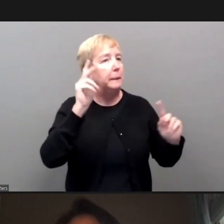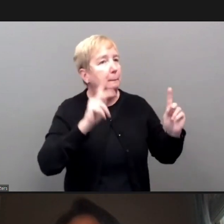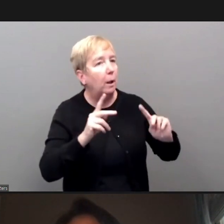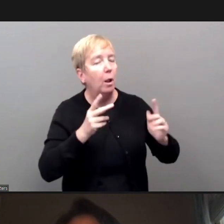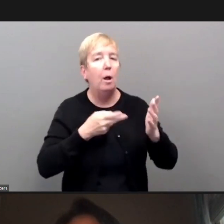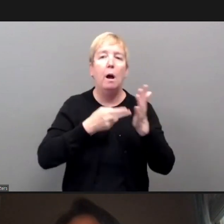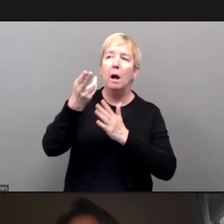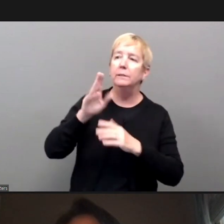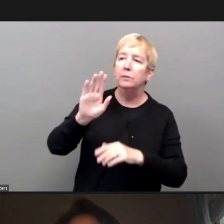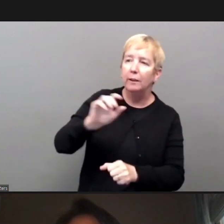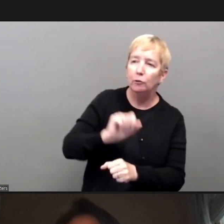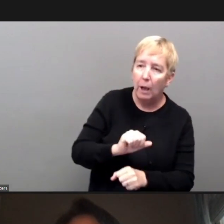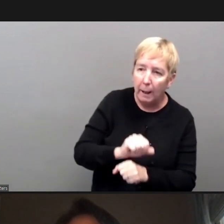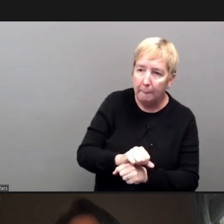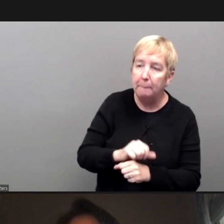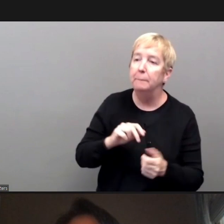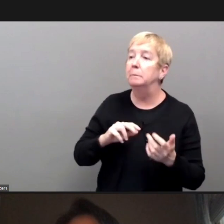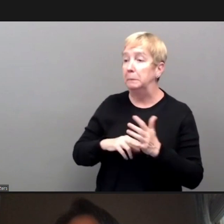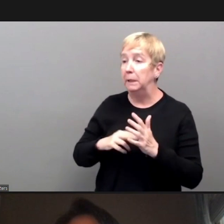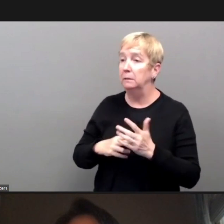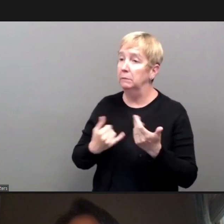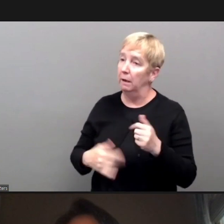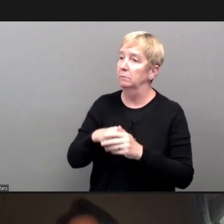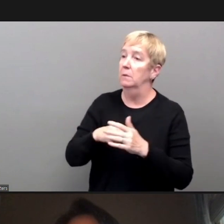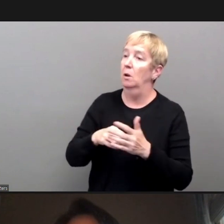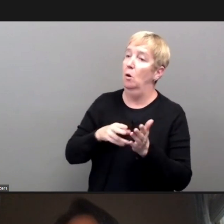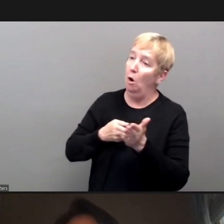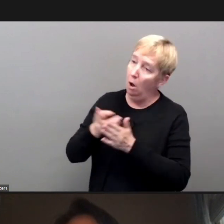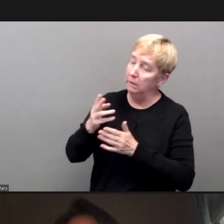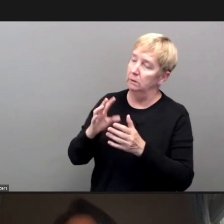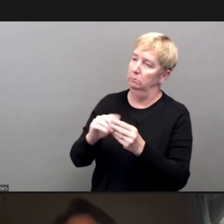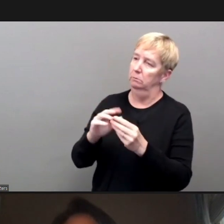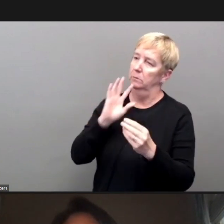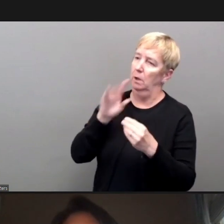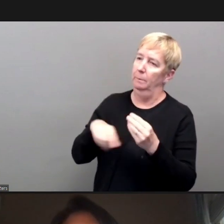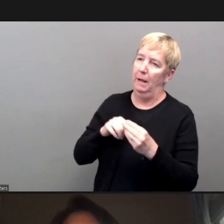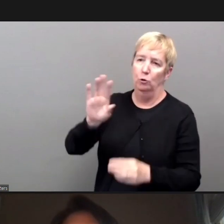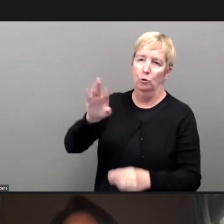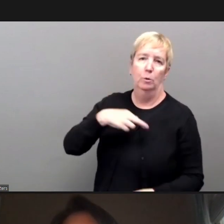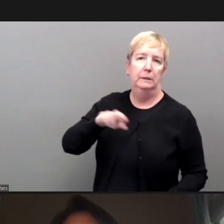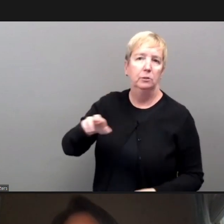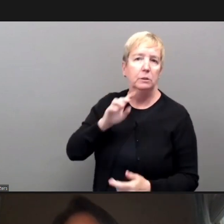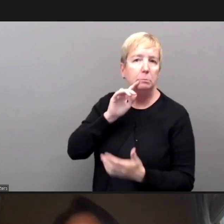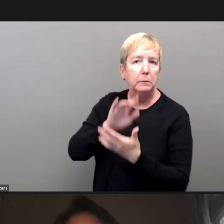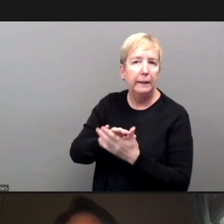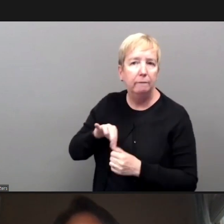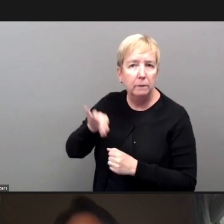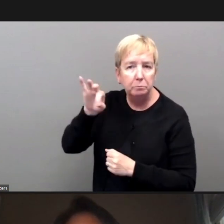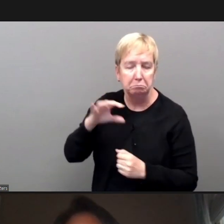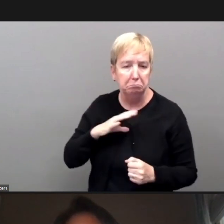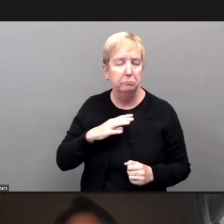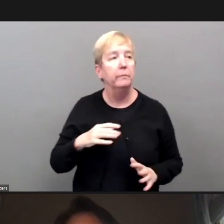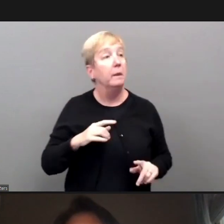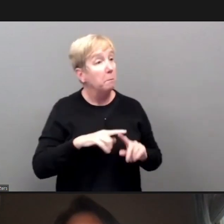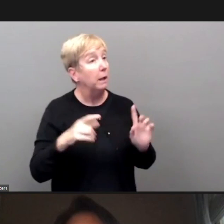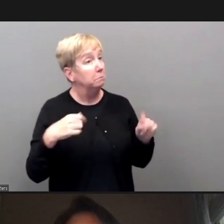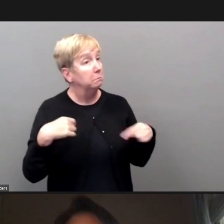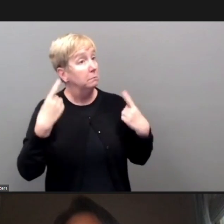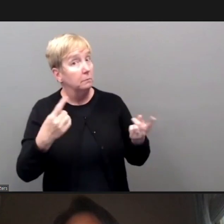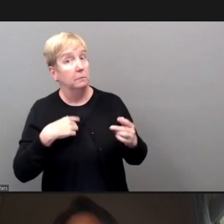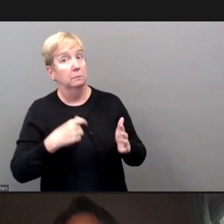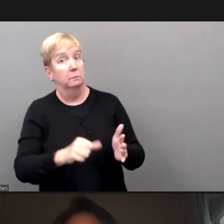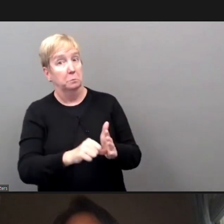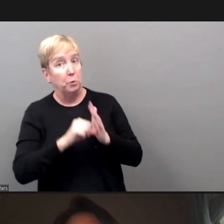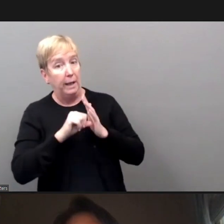And so, again, I'd have to read the memo, but I think I've been impressed with the fact that these